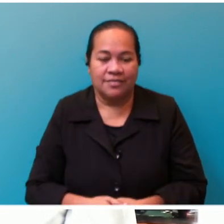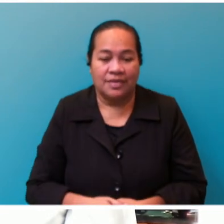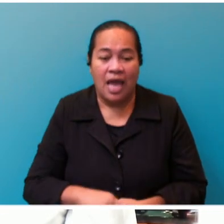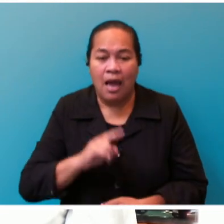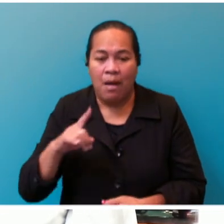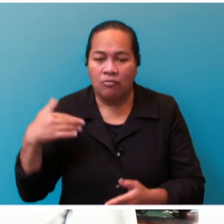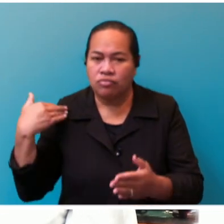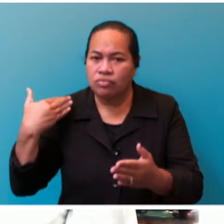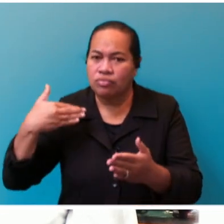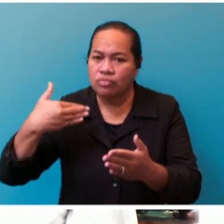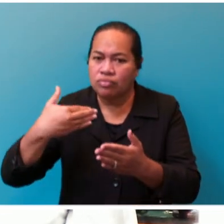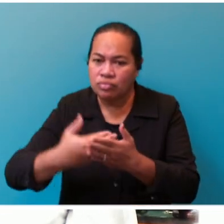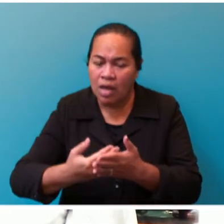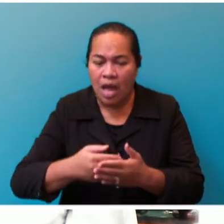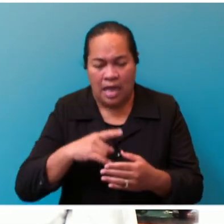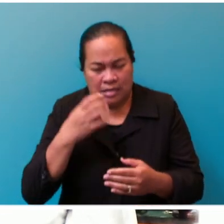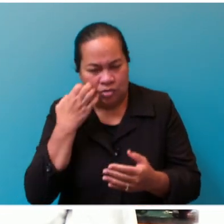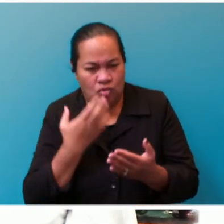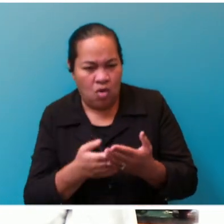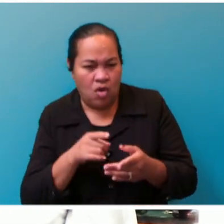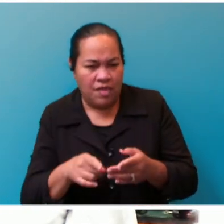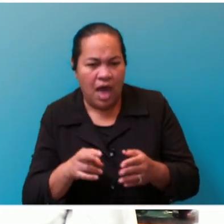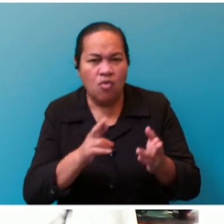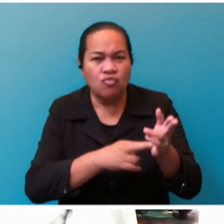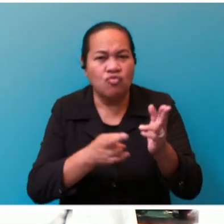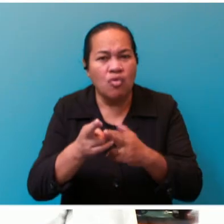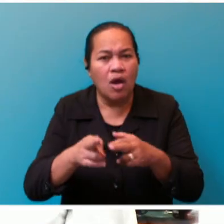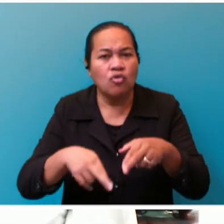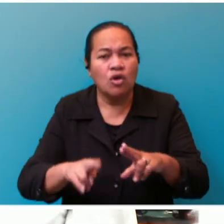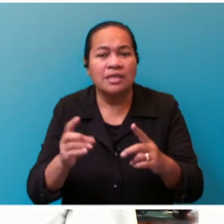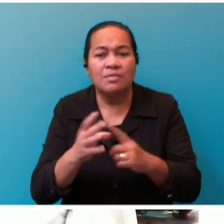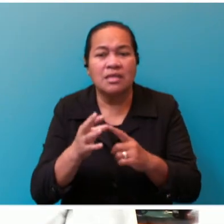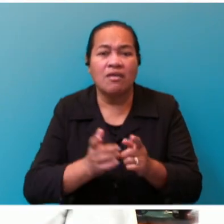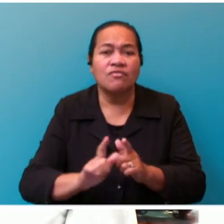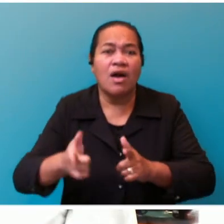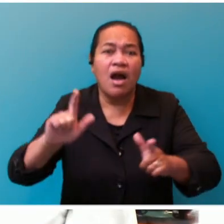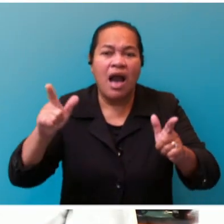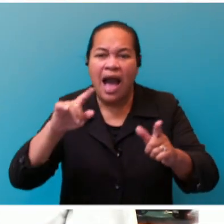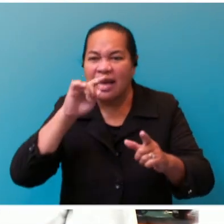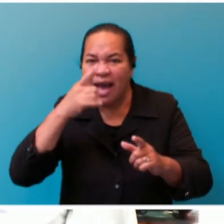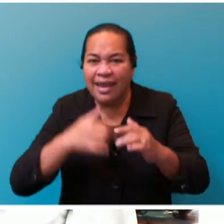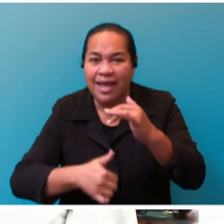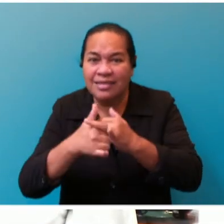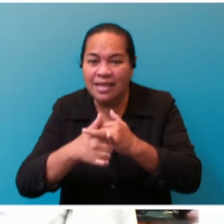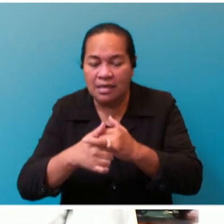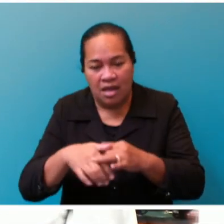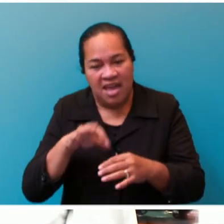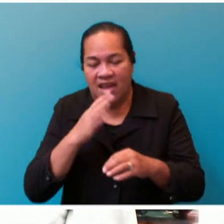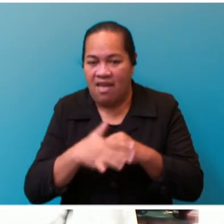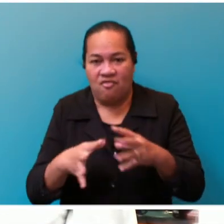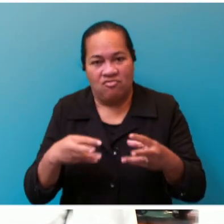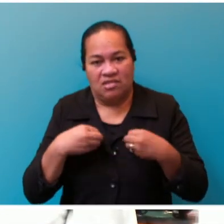years, it has become increasingly evident that rural roads, especially those in remote and less accessible areas, have not received